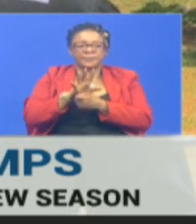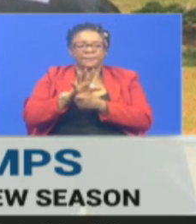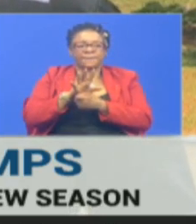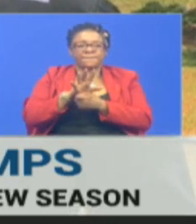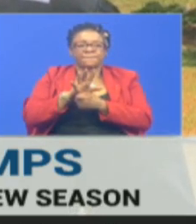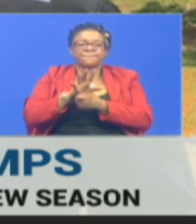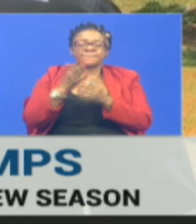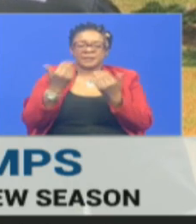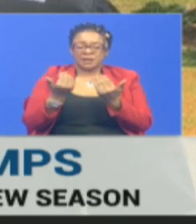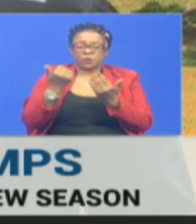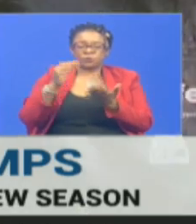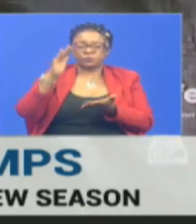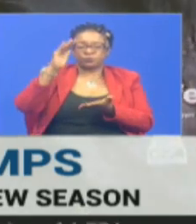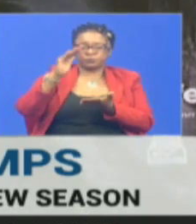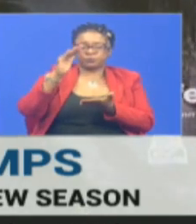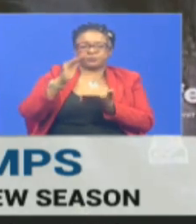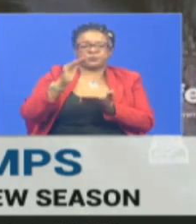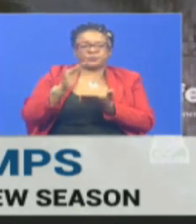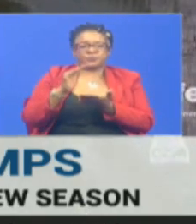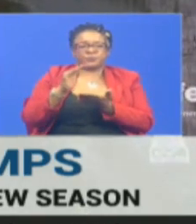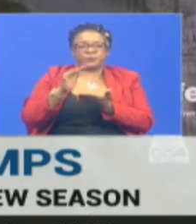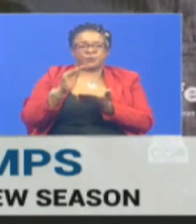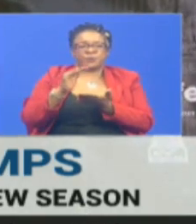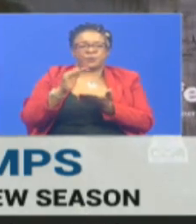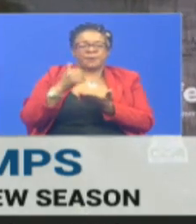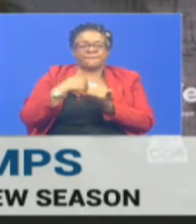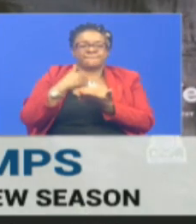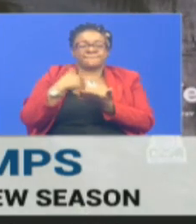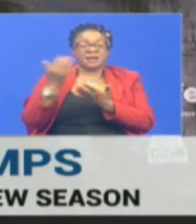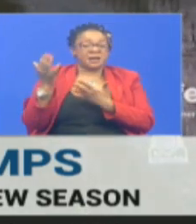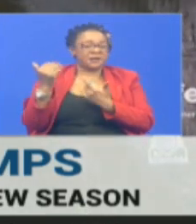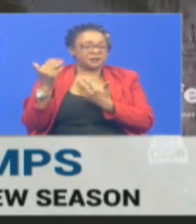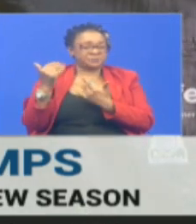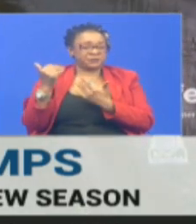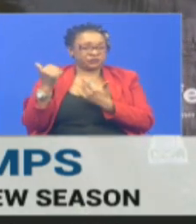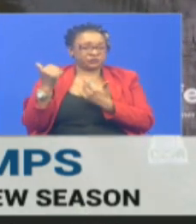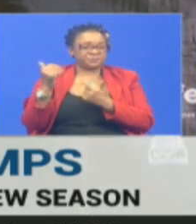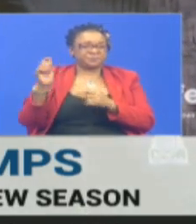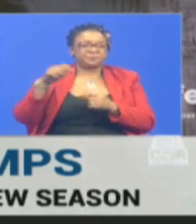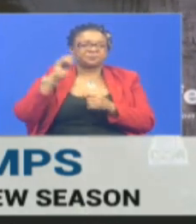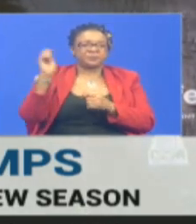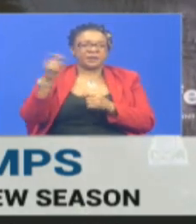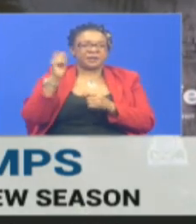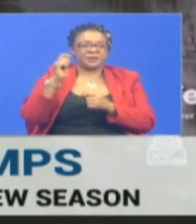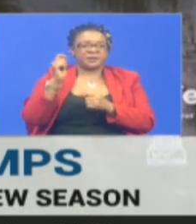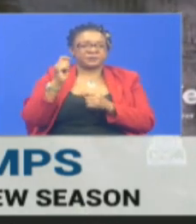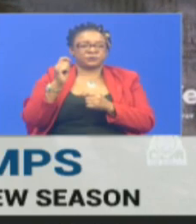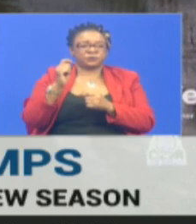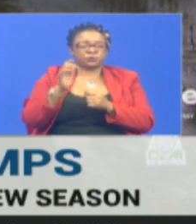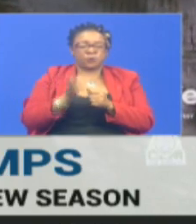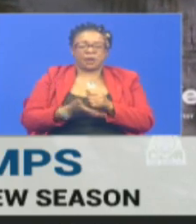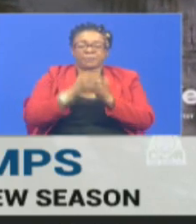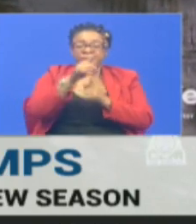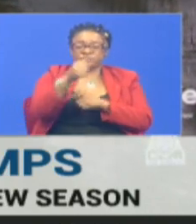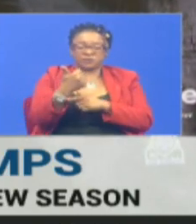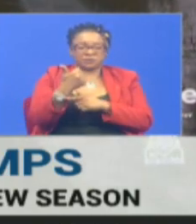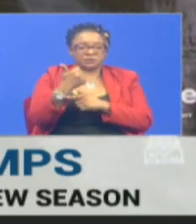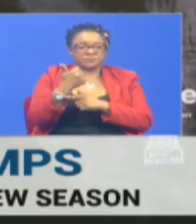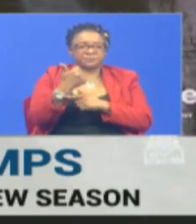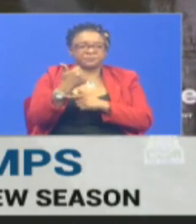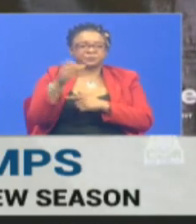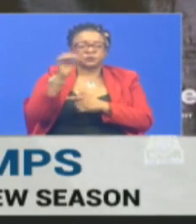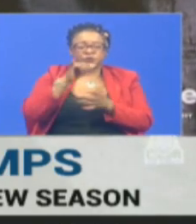epidemic is flattening. Matarajio yangu Kenya ni kusaidizana na wenzangu, tunachukua